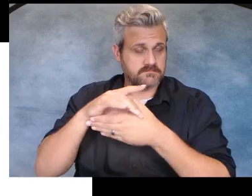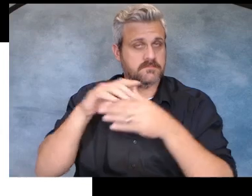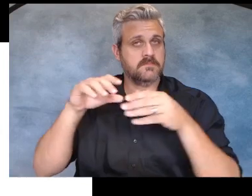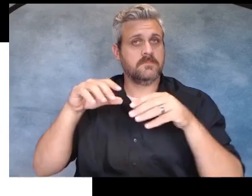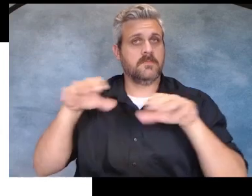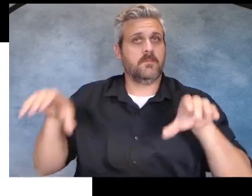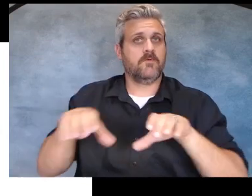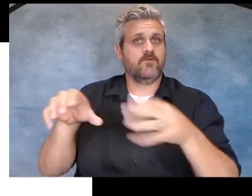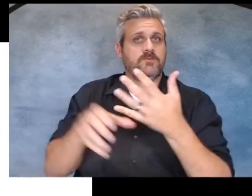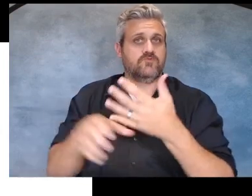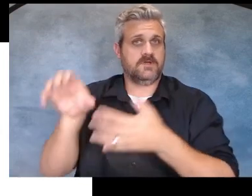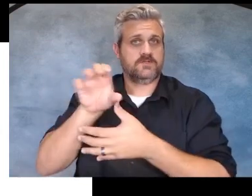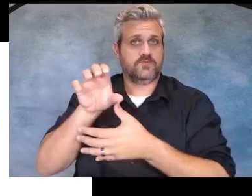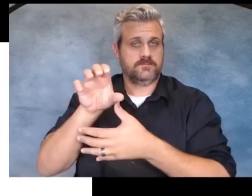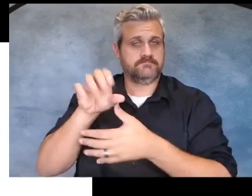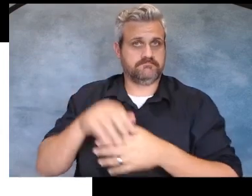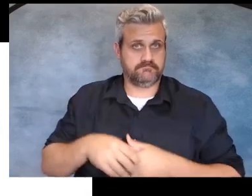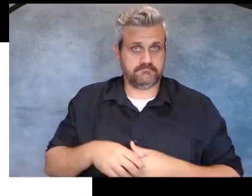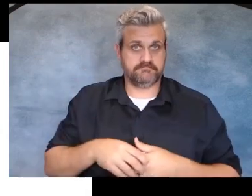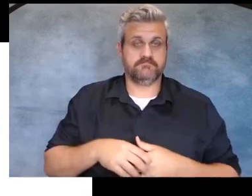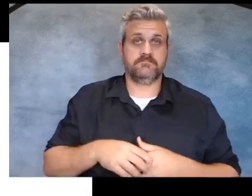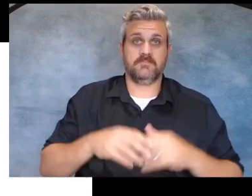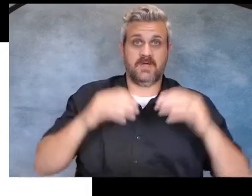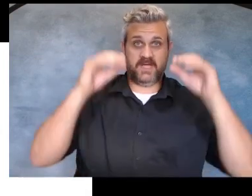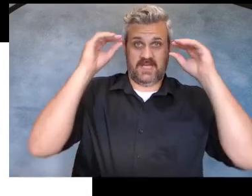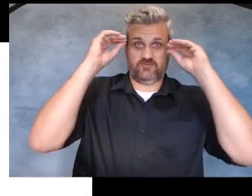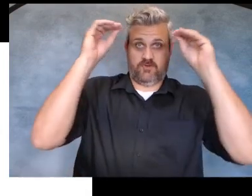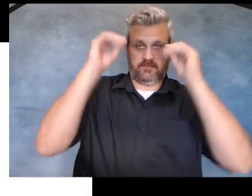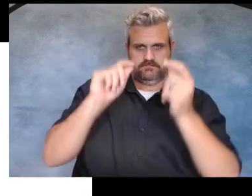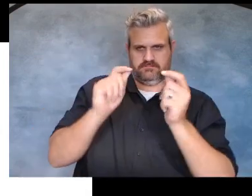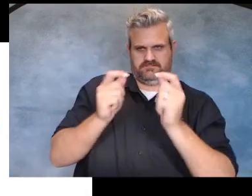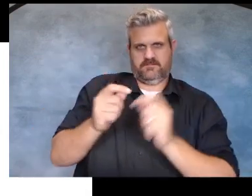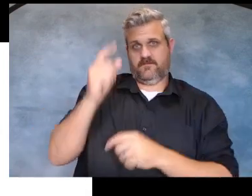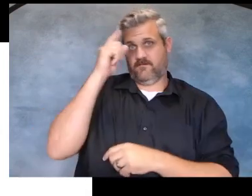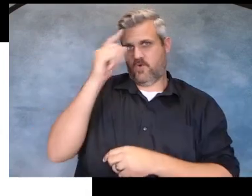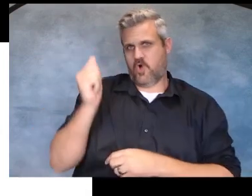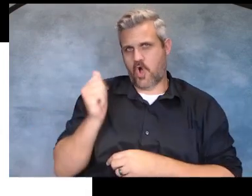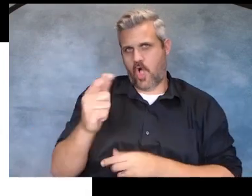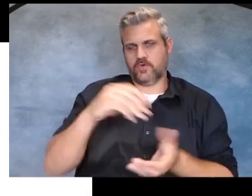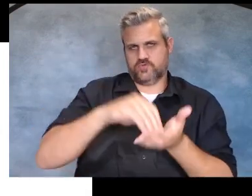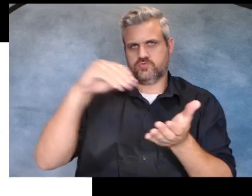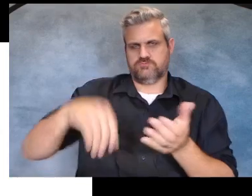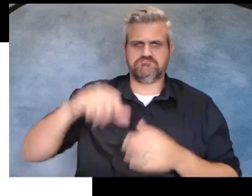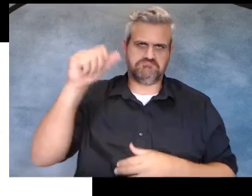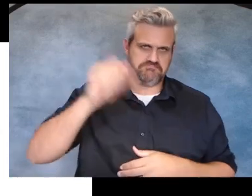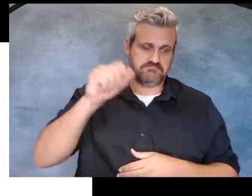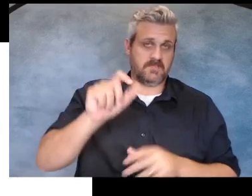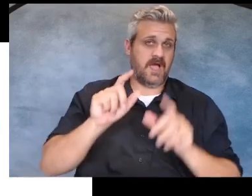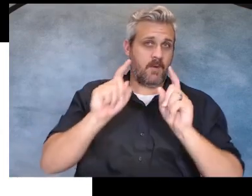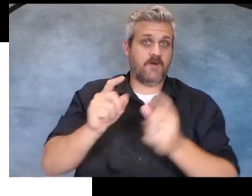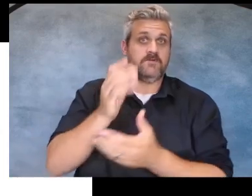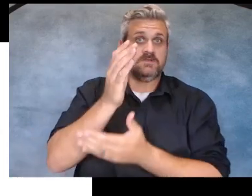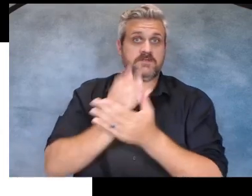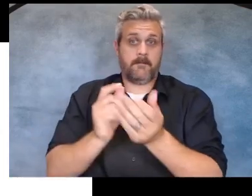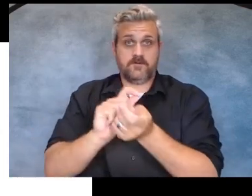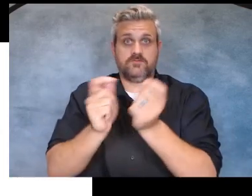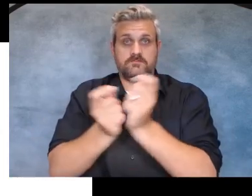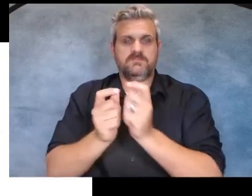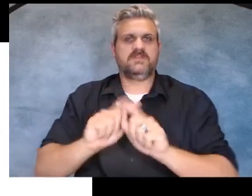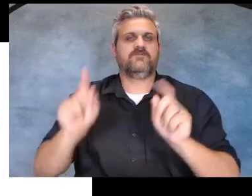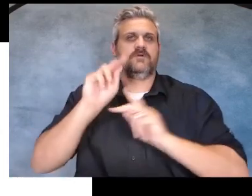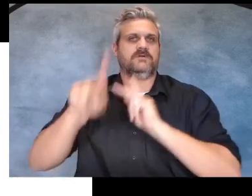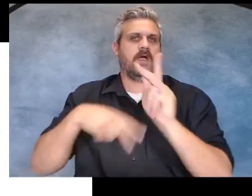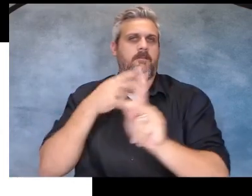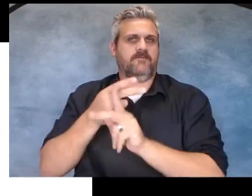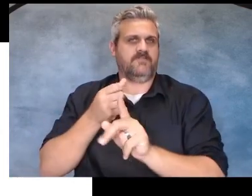content, and performance criteria. Instruction should be adjusted for all learners. However, some adjustments have different